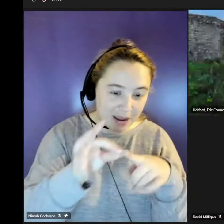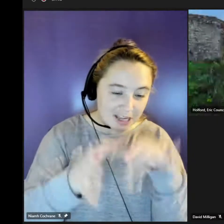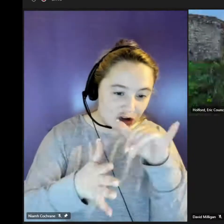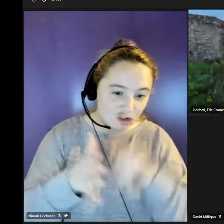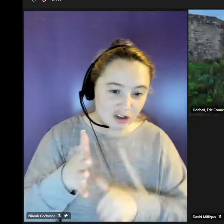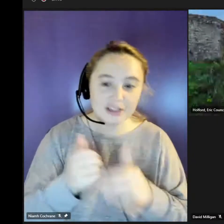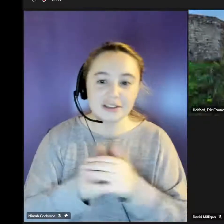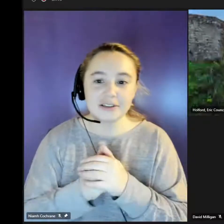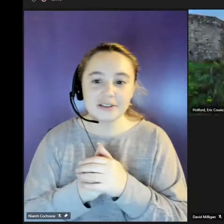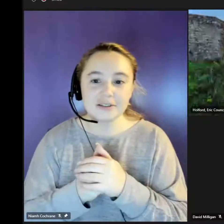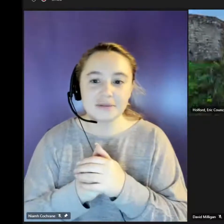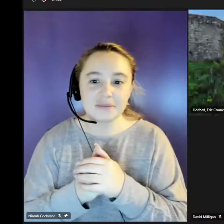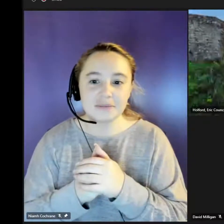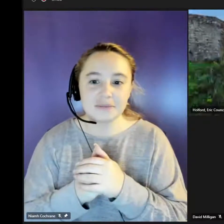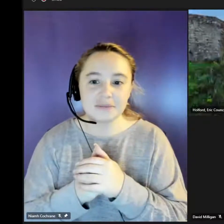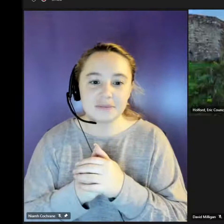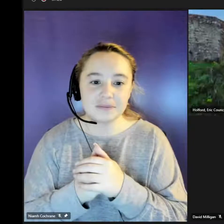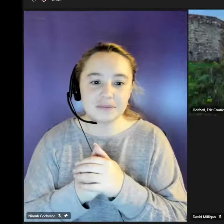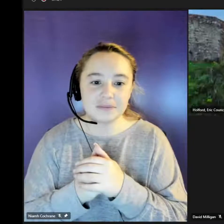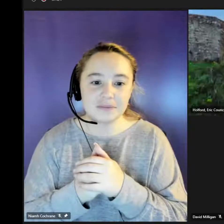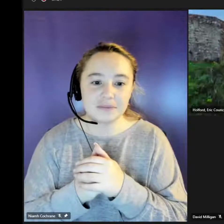report.